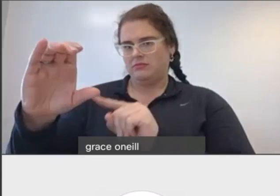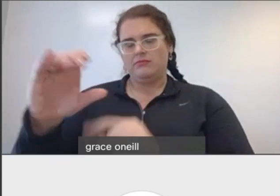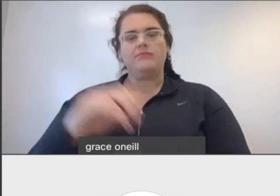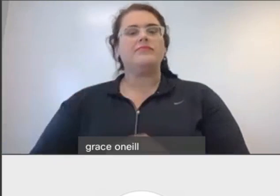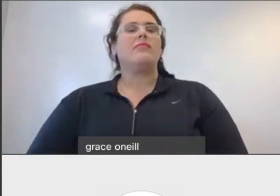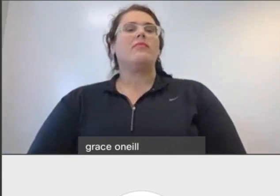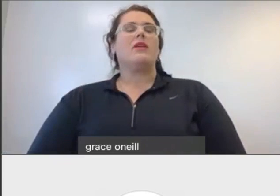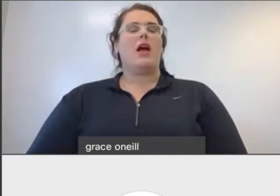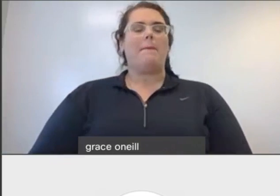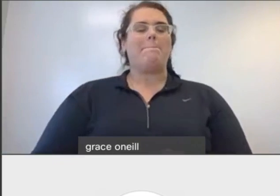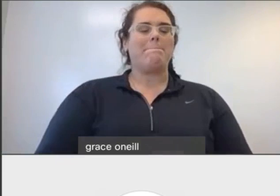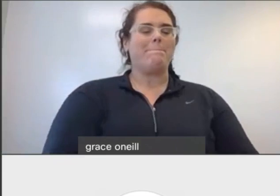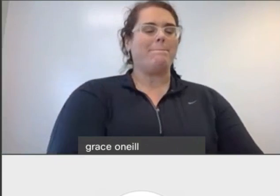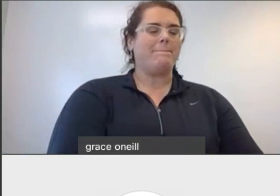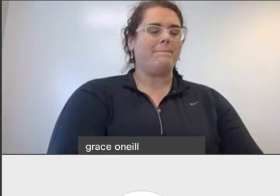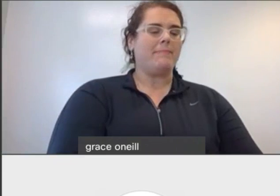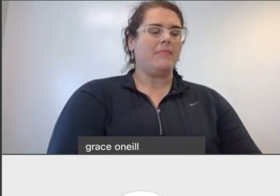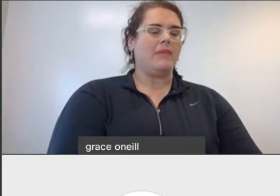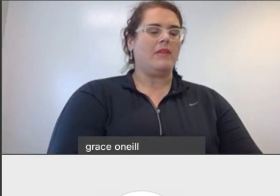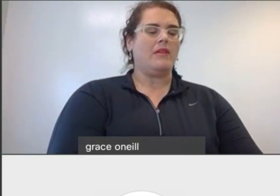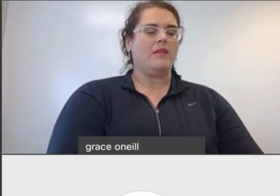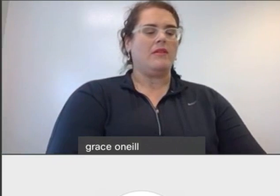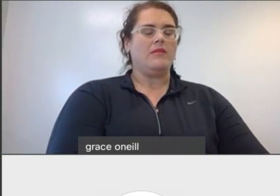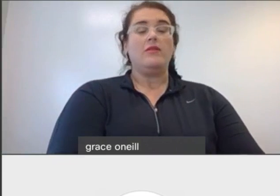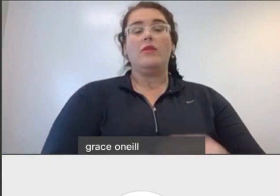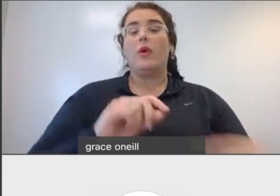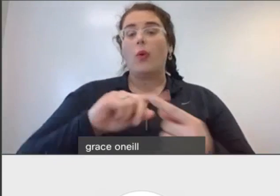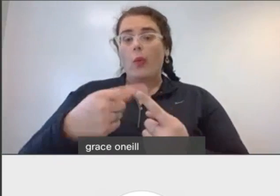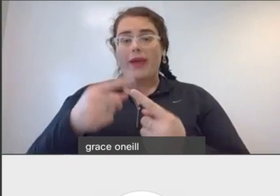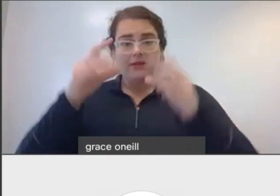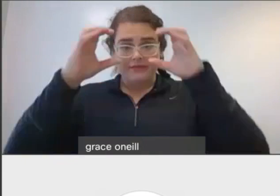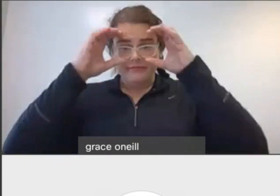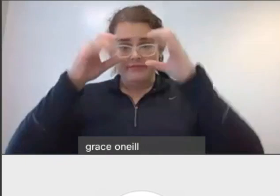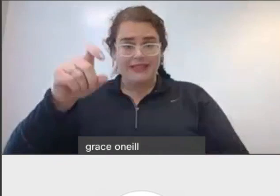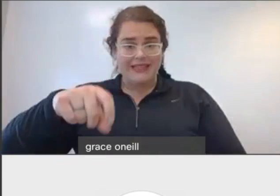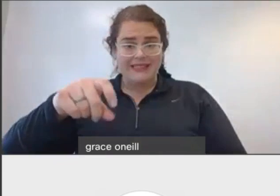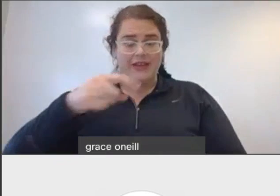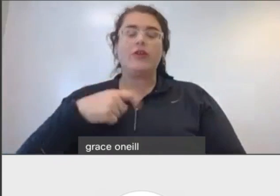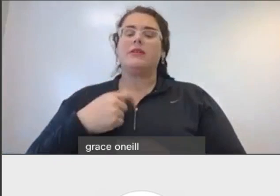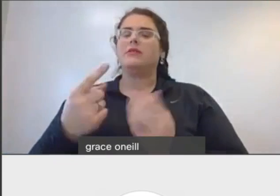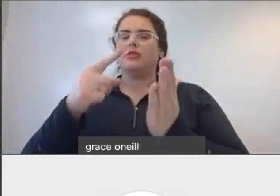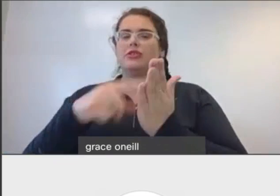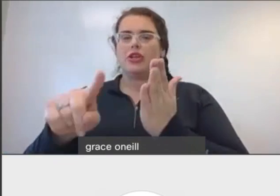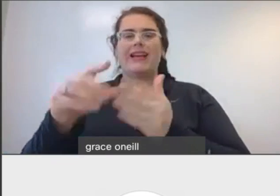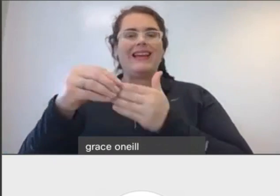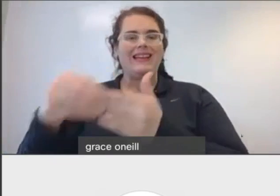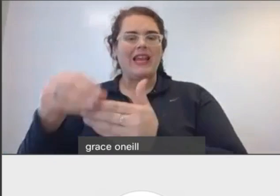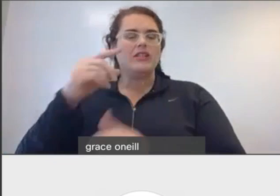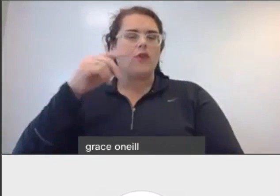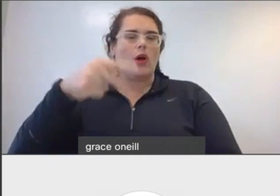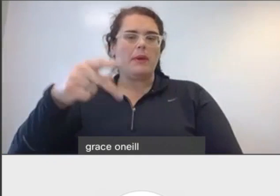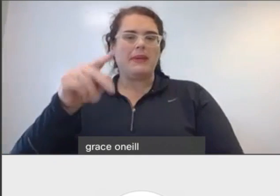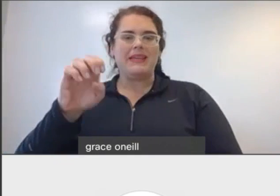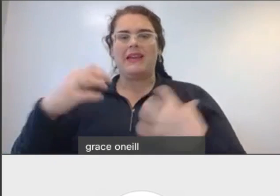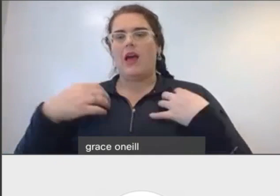directions for when eye protection is necessary is on page 4 of the guidance for PPE for healthcare facilities and alternate